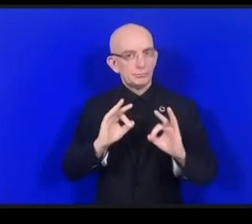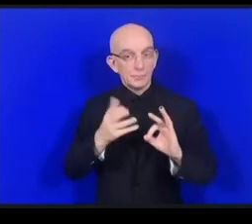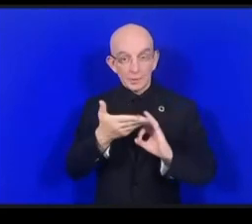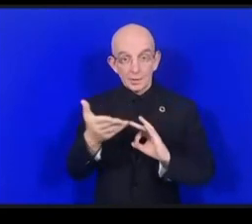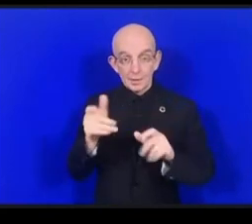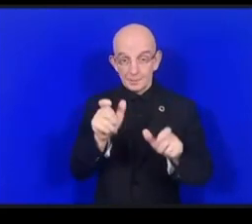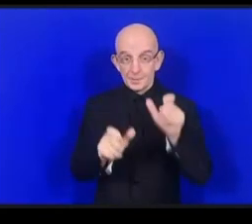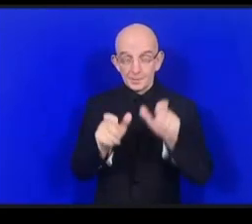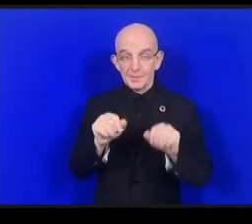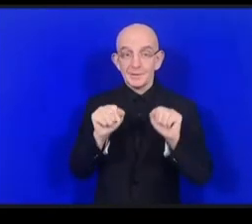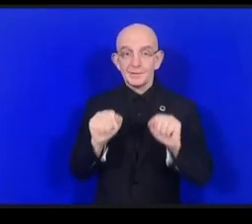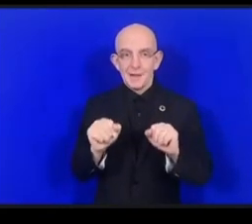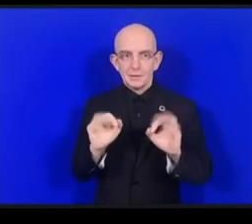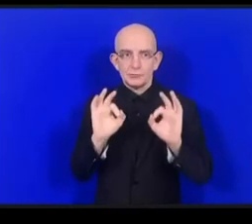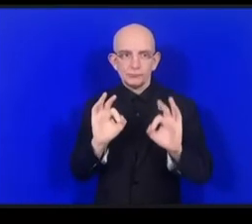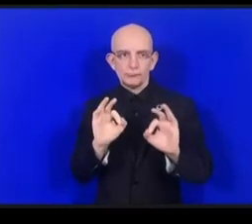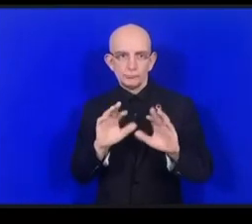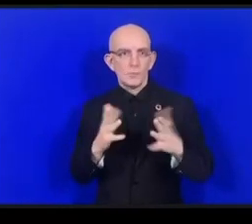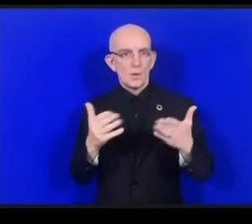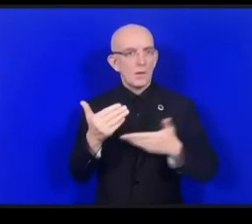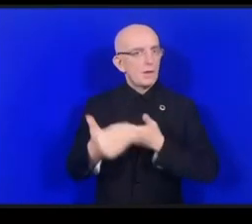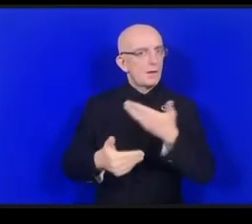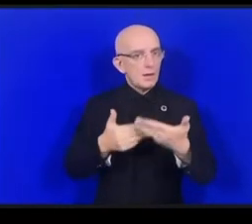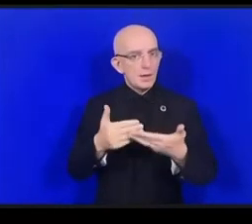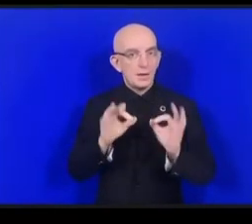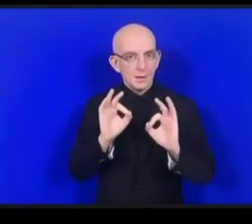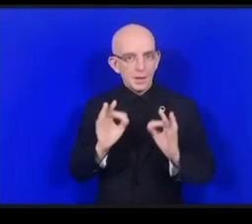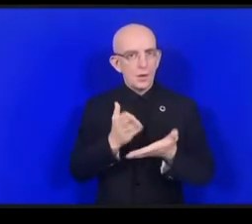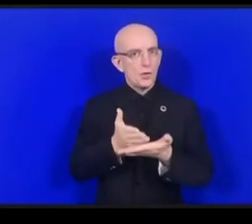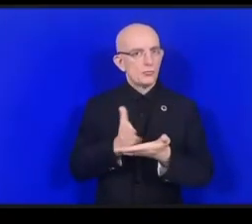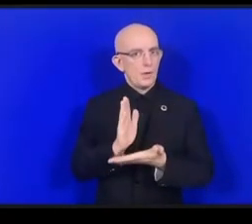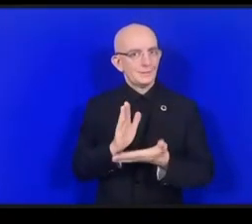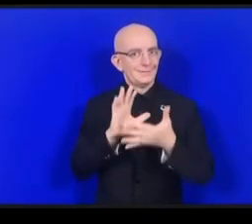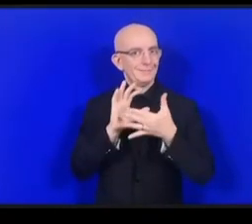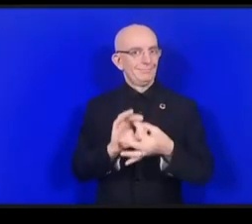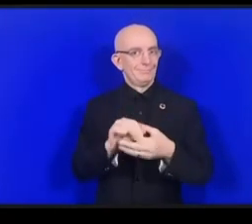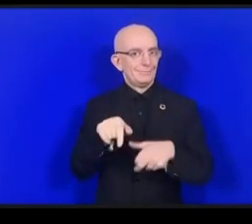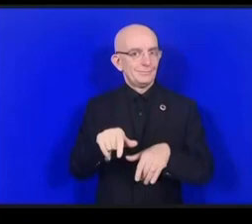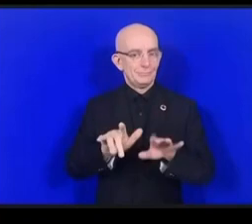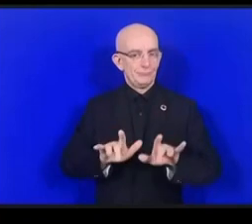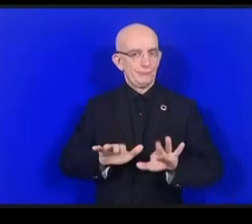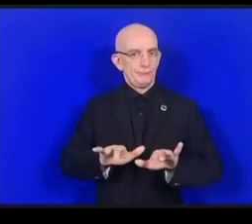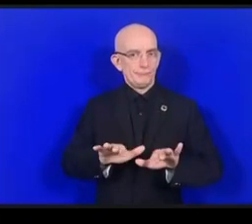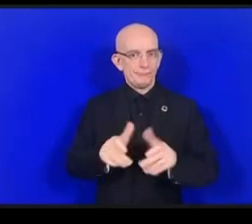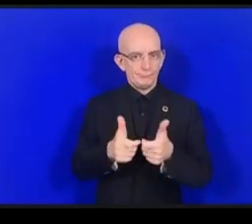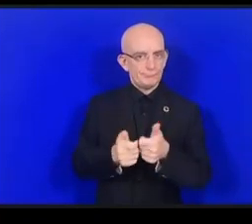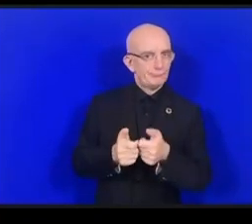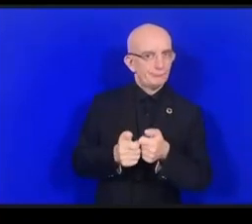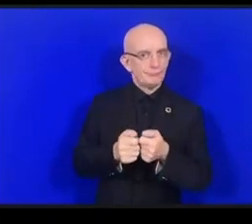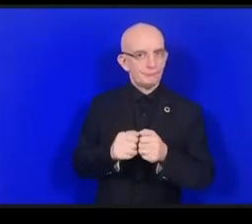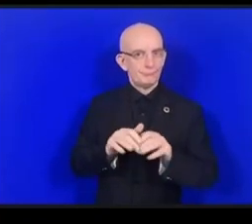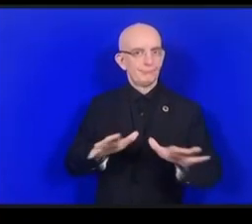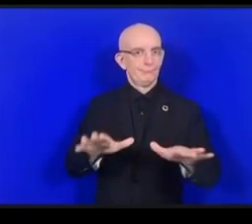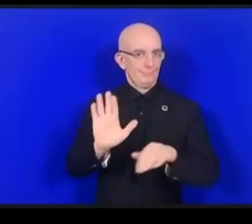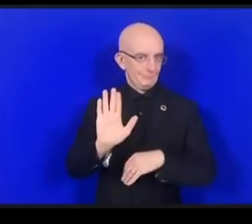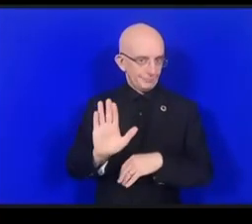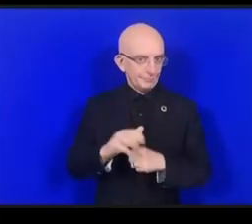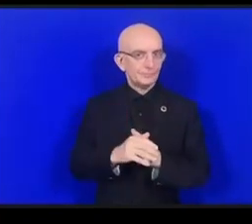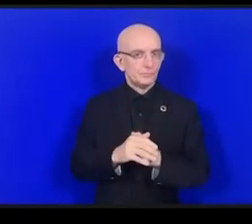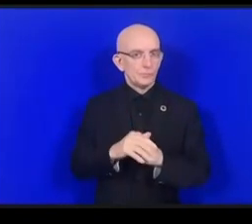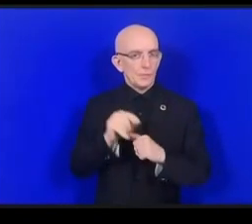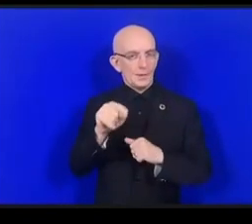in this regard, we are not talking about a specific set of human or digital rights, but of the United